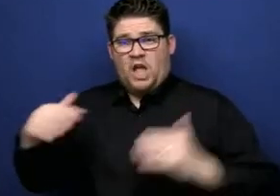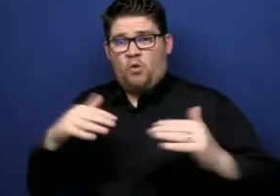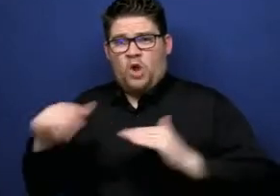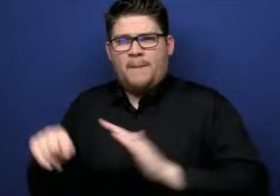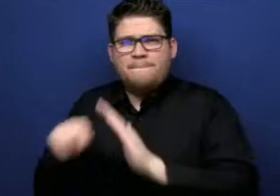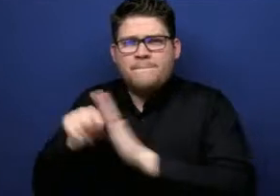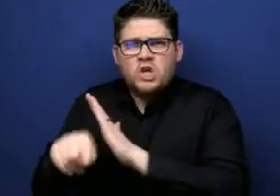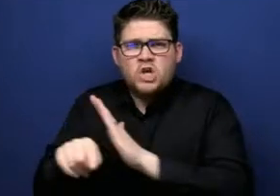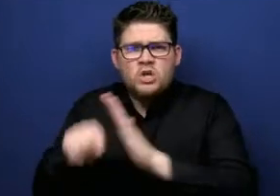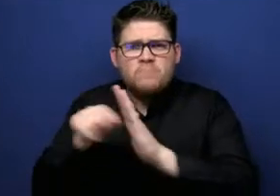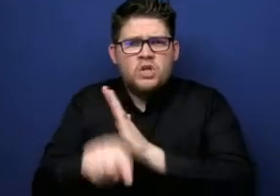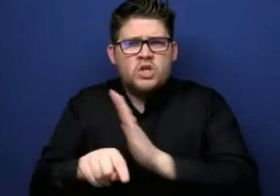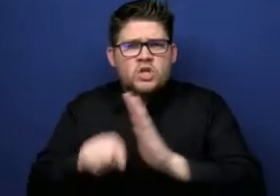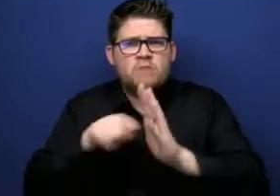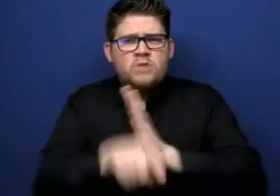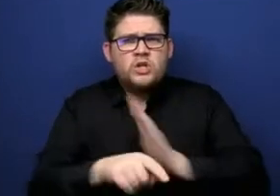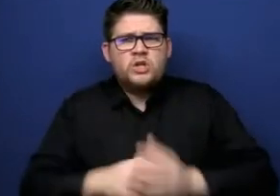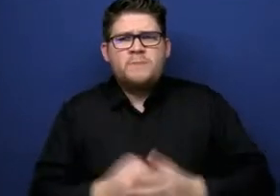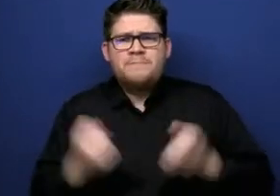lows.